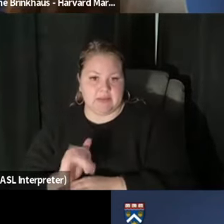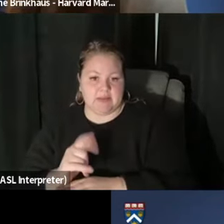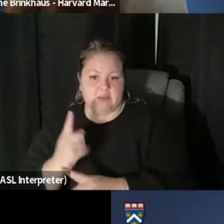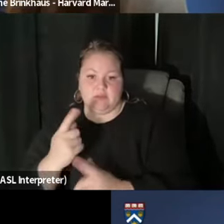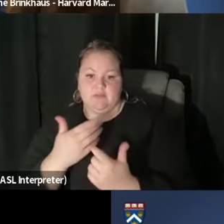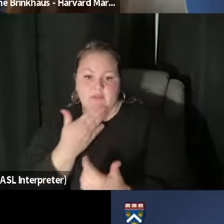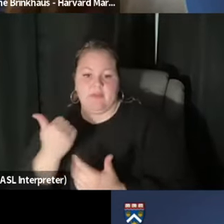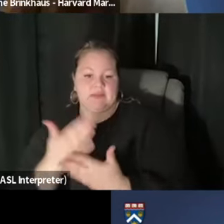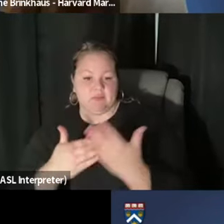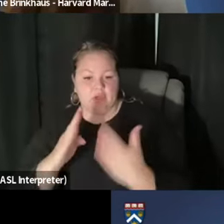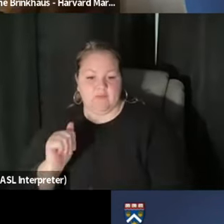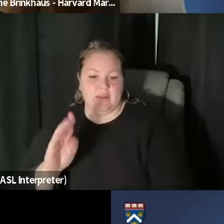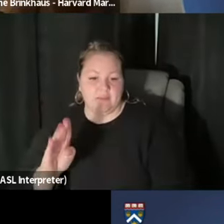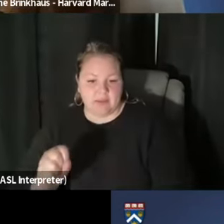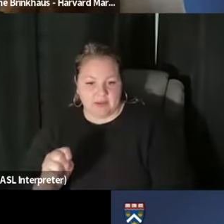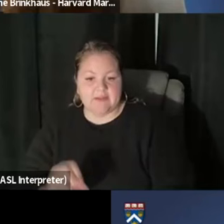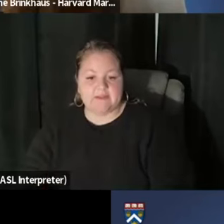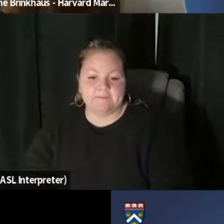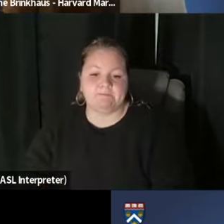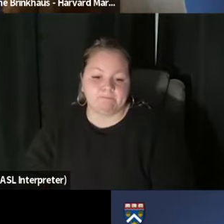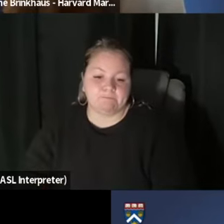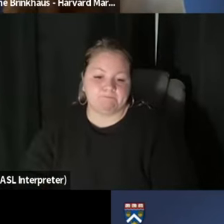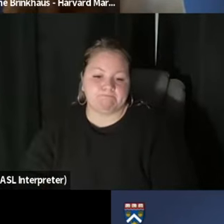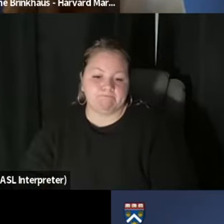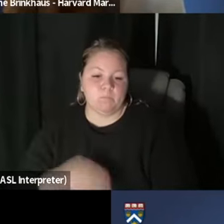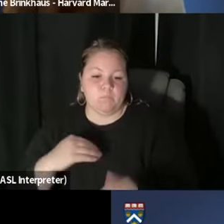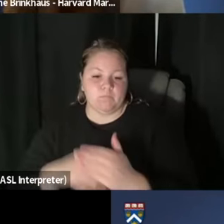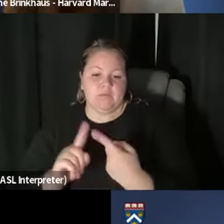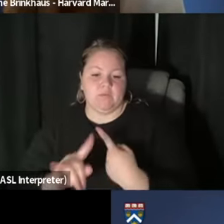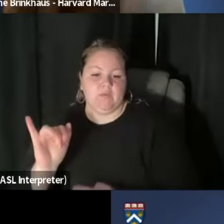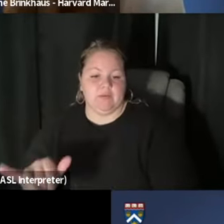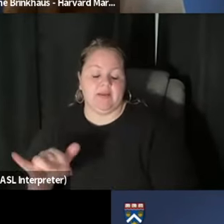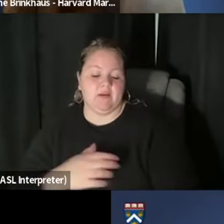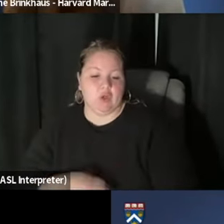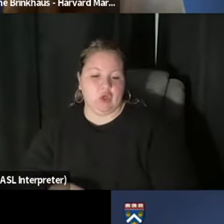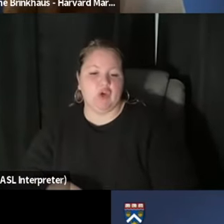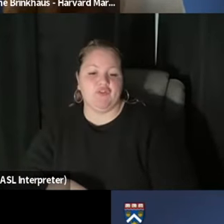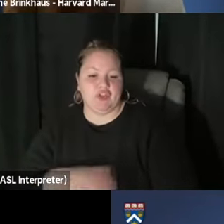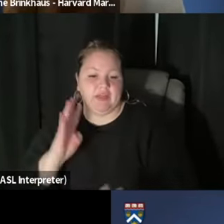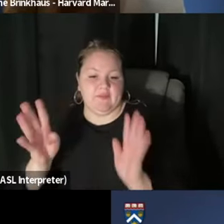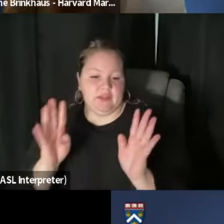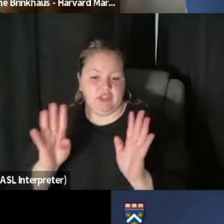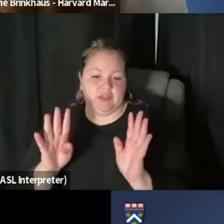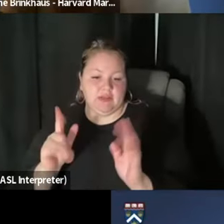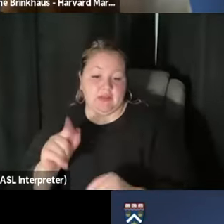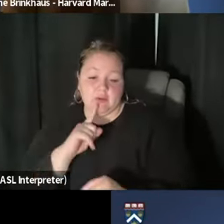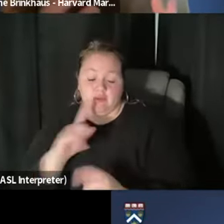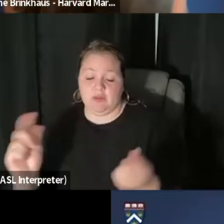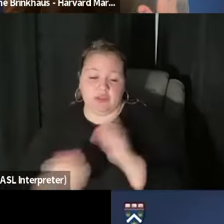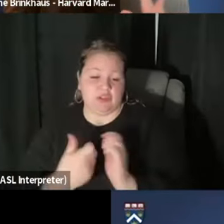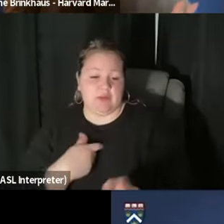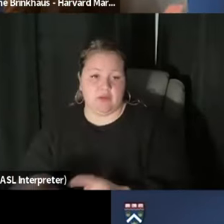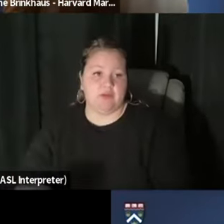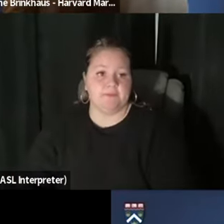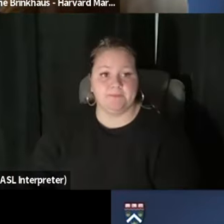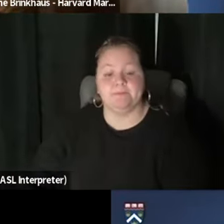also that access to the Harvard Innovation Labs that I think has really transformed my career. Thank you, Nikita. And it sounds